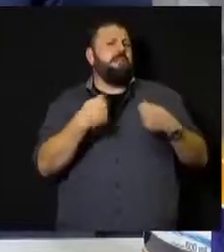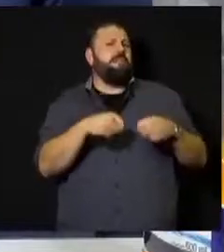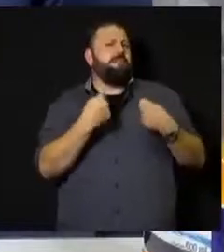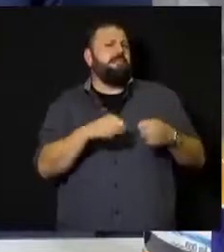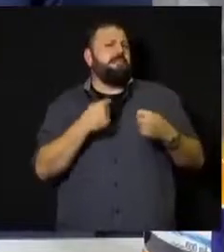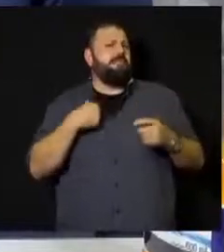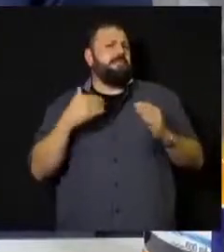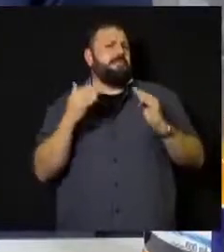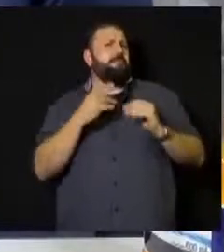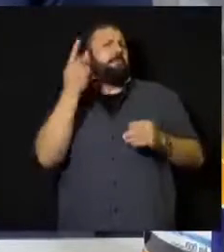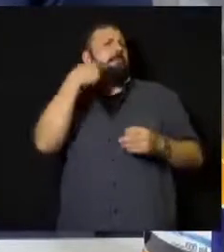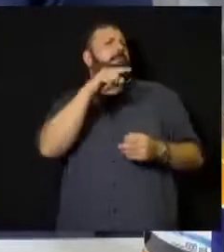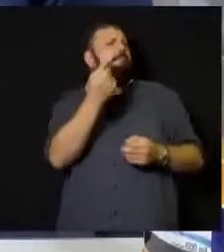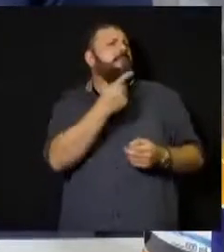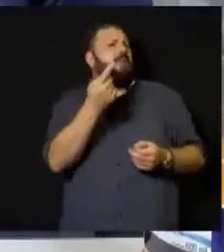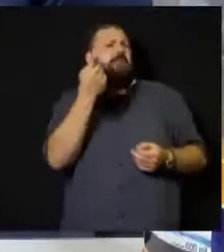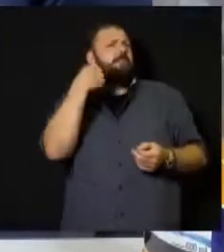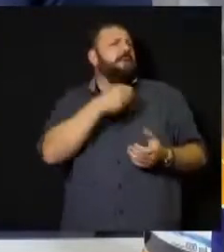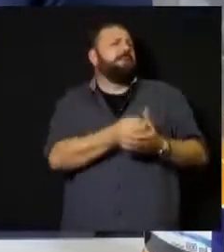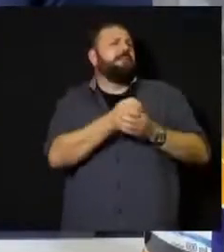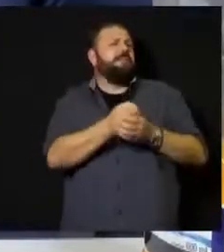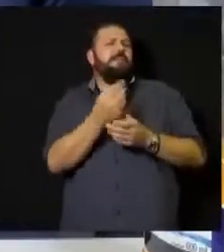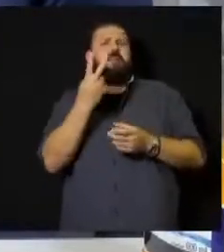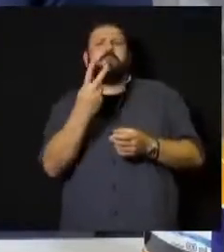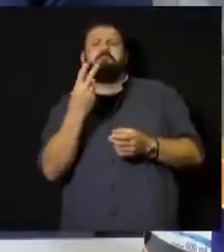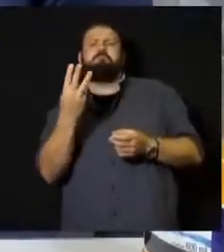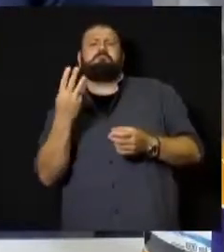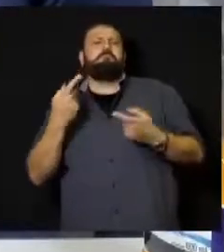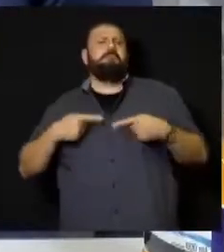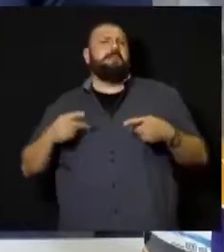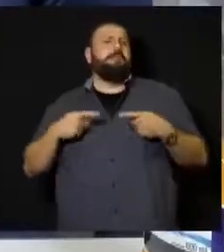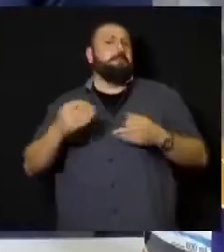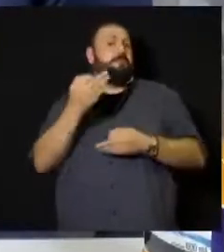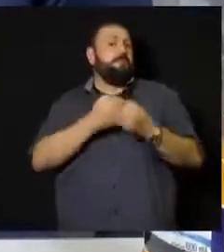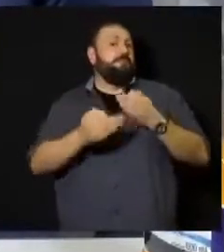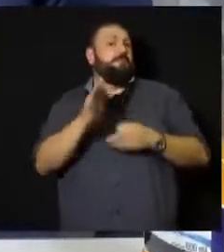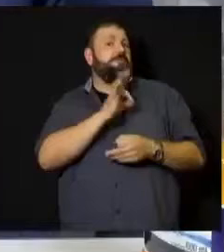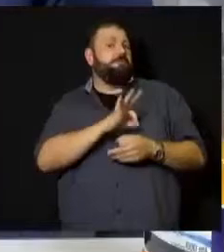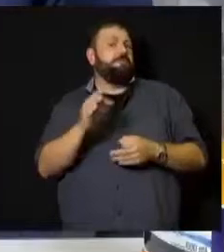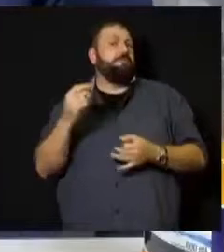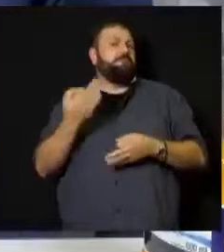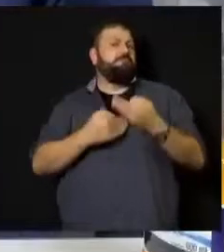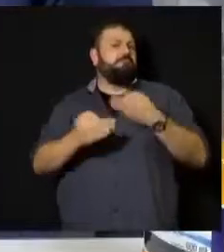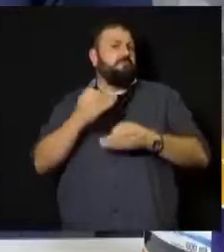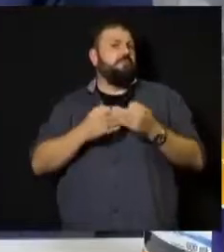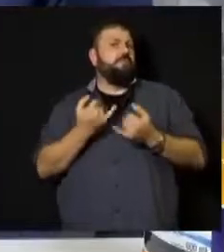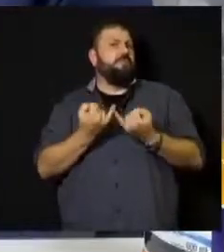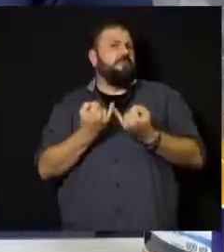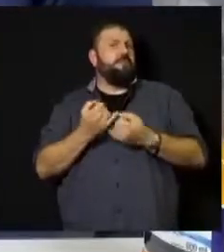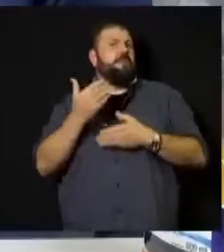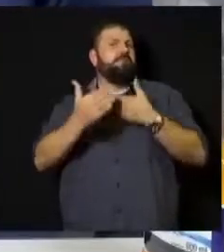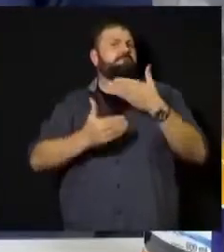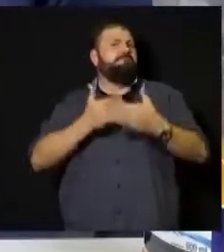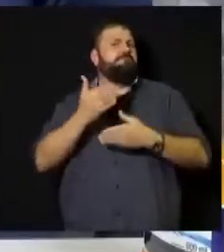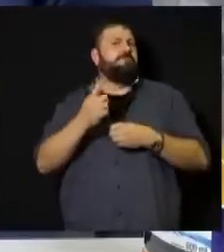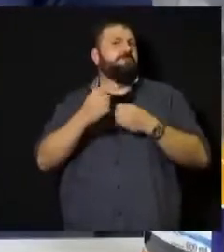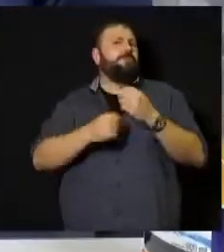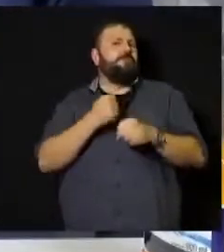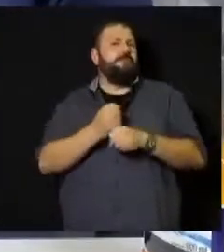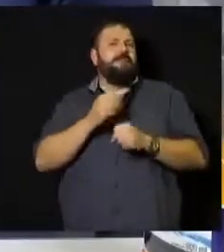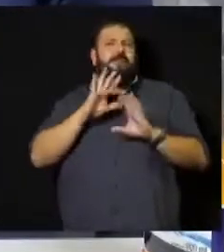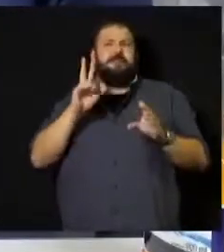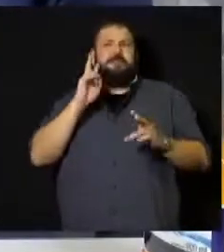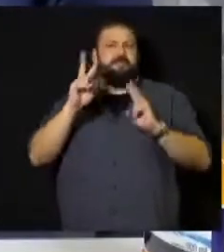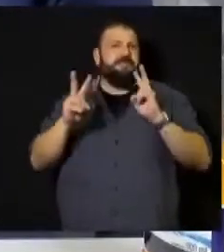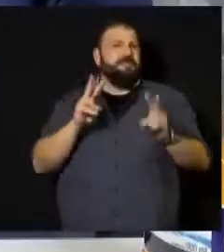outside the store, well, I say what for, to greet everybody, and maybe 2 or 3 people even after a person, after we're meeting them